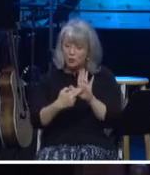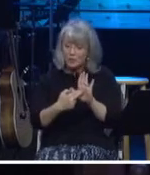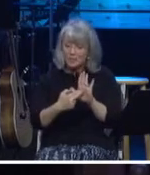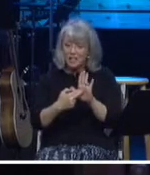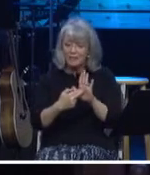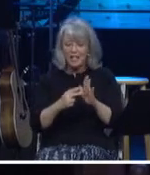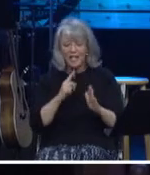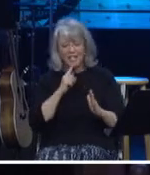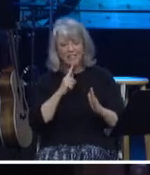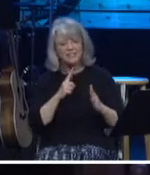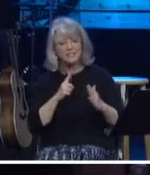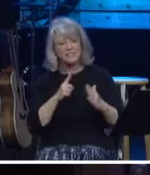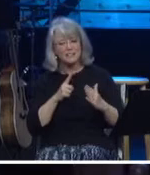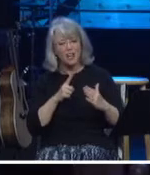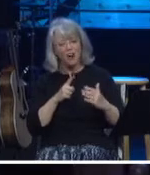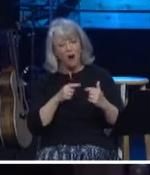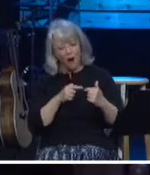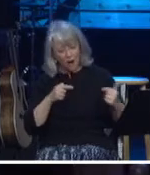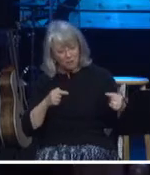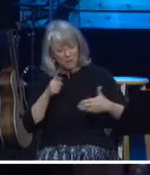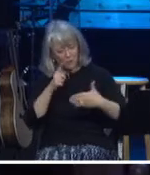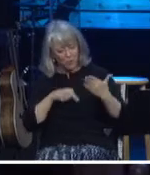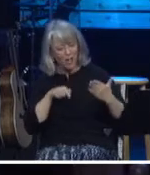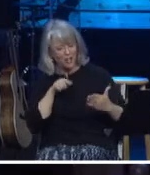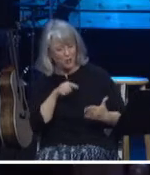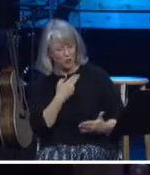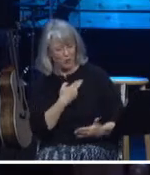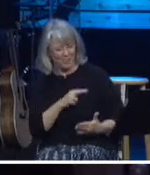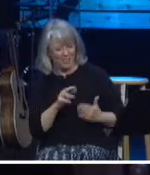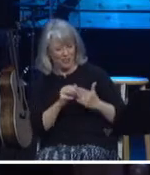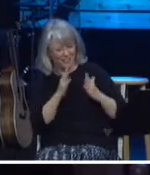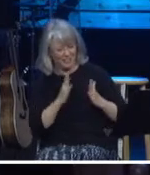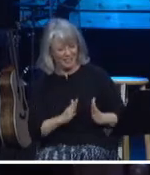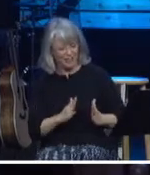is against what you religious leaders value most.